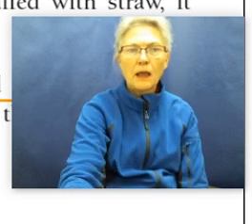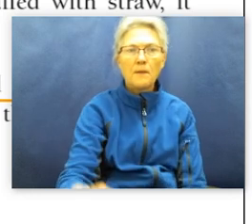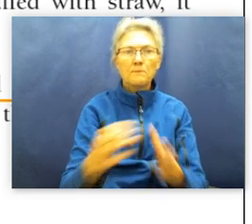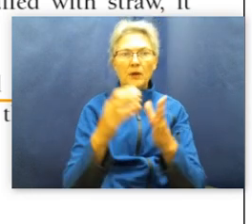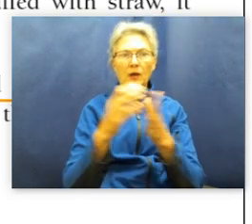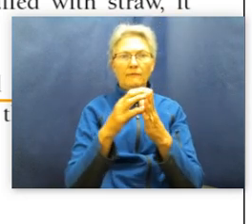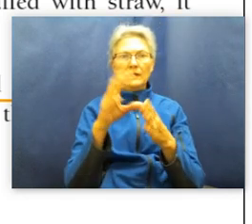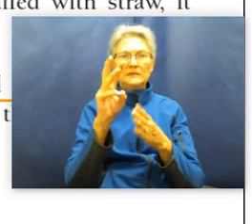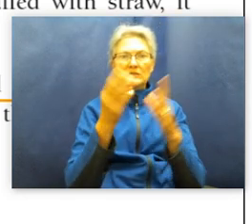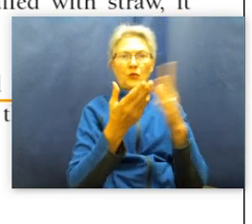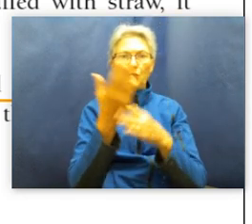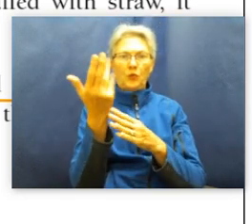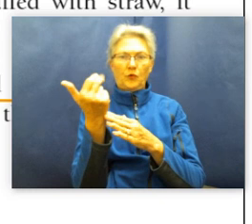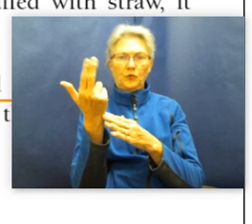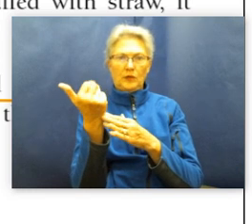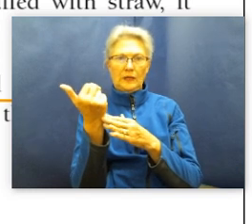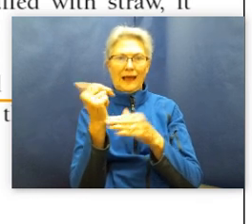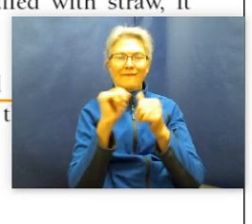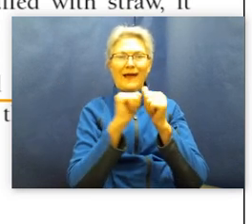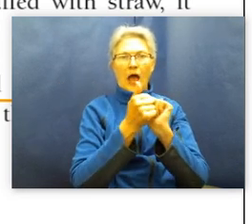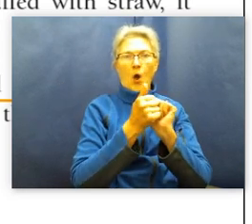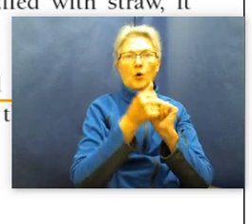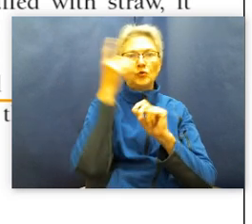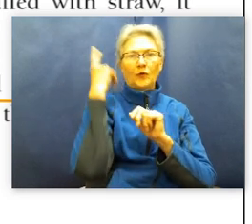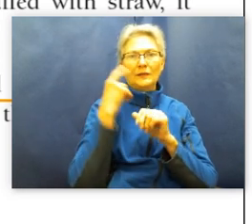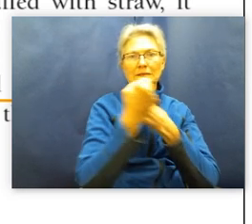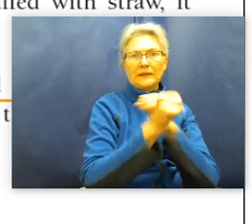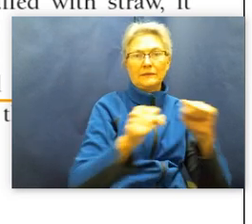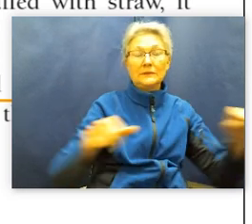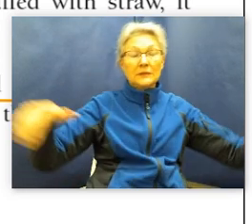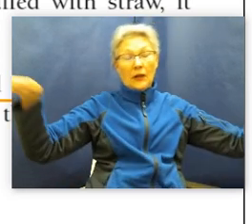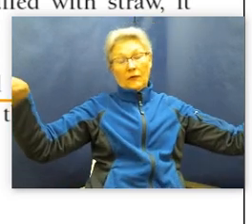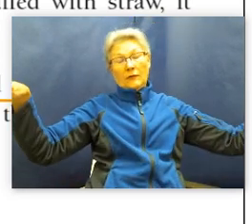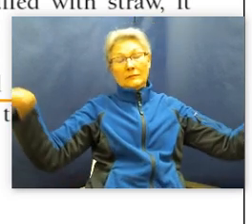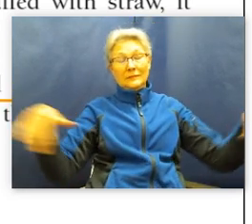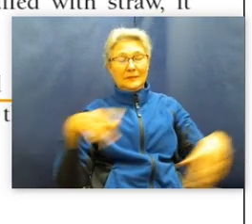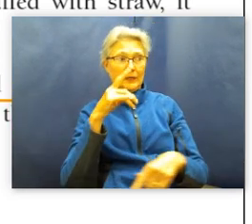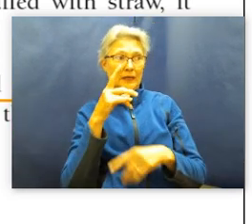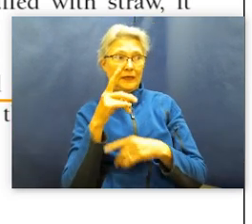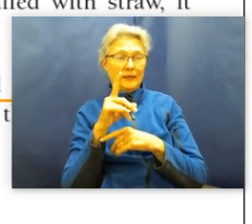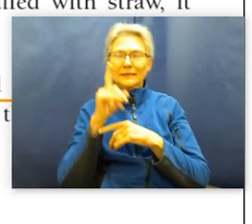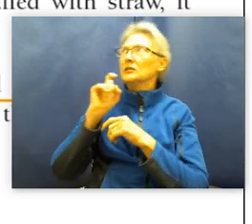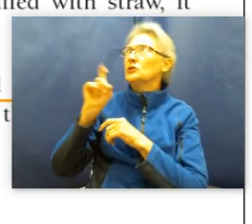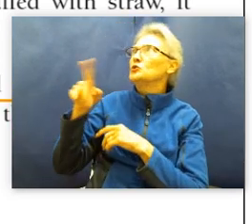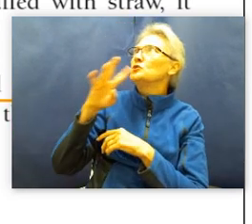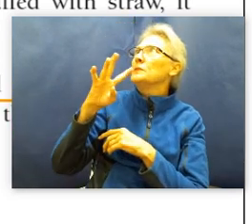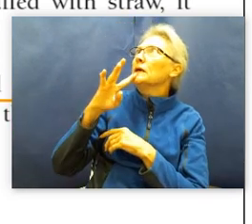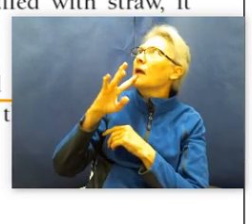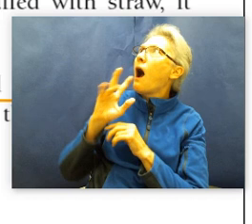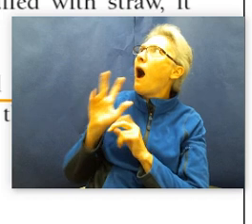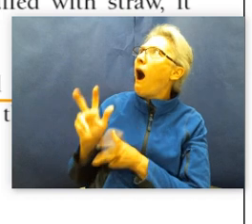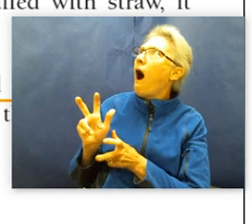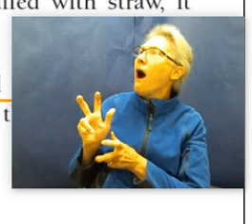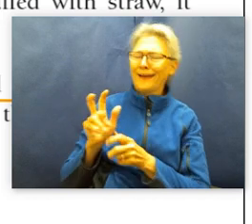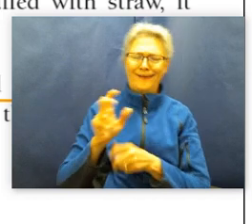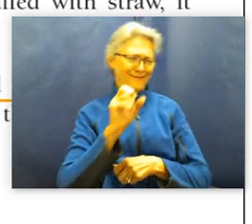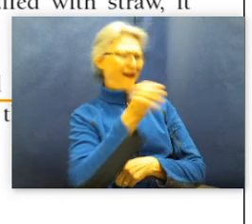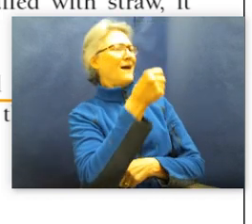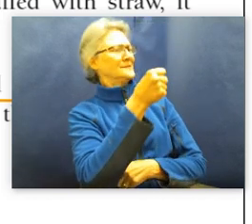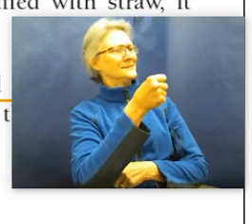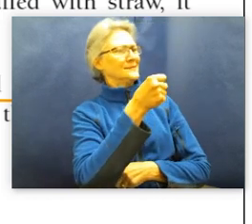Paragraphs 6 through 13 of How Dorothy Saved the Scarecrow. Did you speak? Asked the girl in wonder. Certainly,